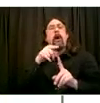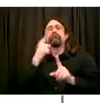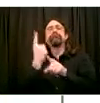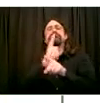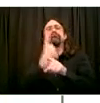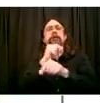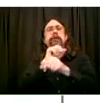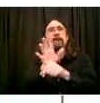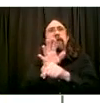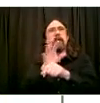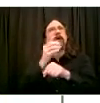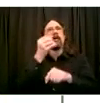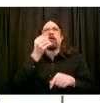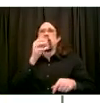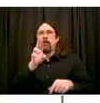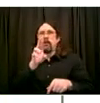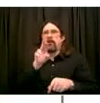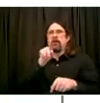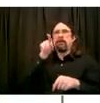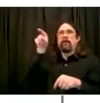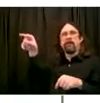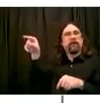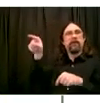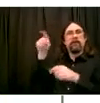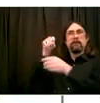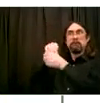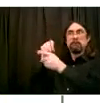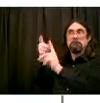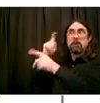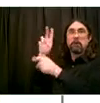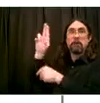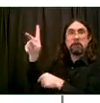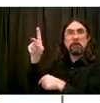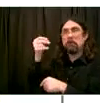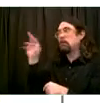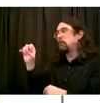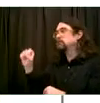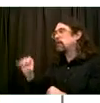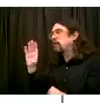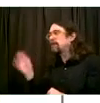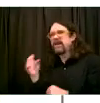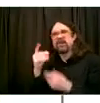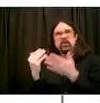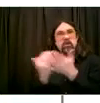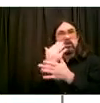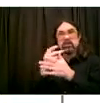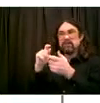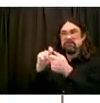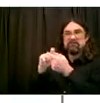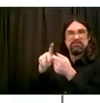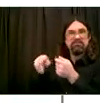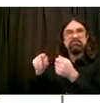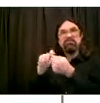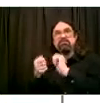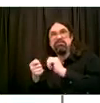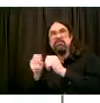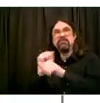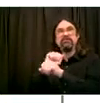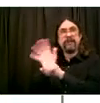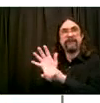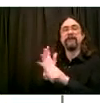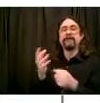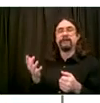New York State Public Health Laboratory, as well as some academic laboratories that are doing sequencing as well. And we have access